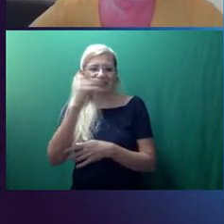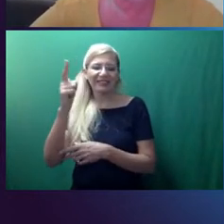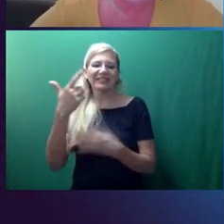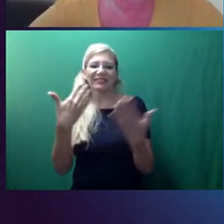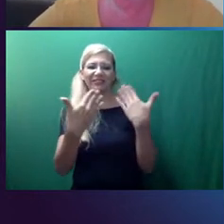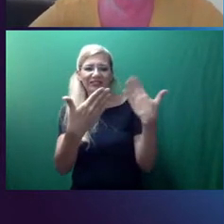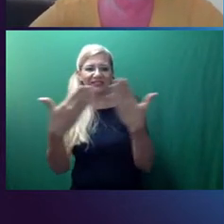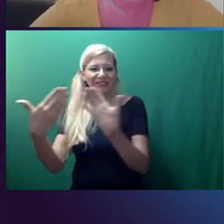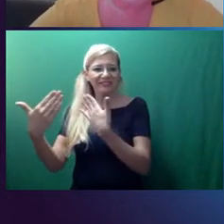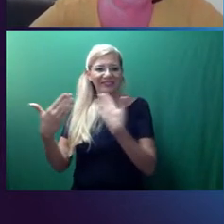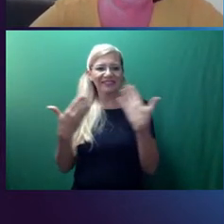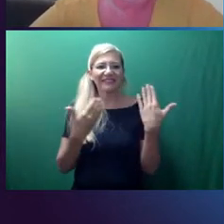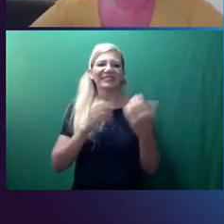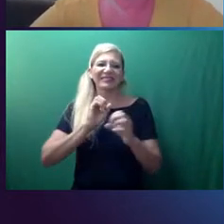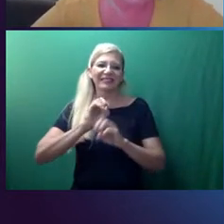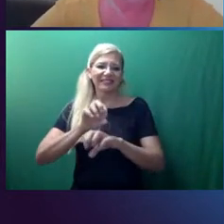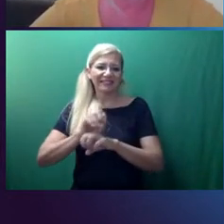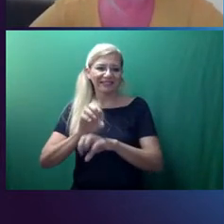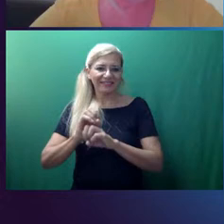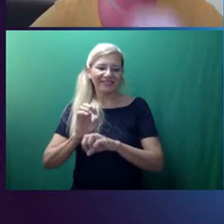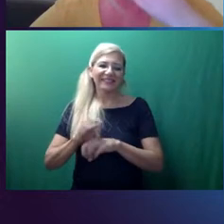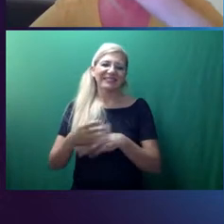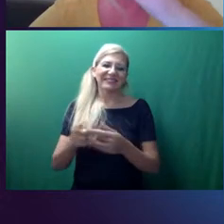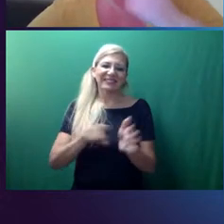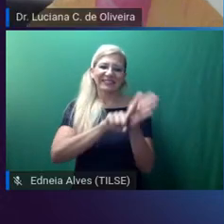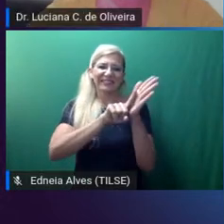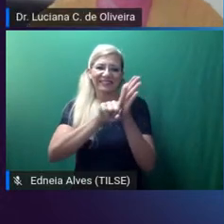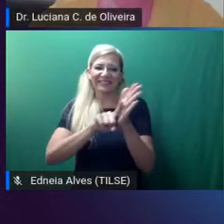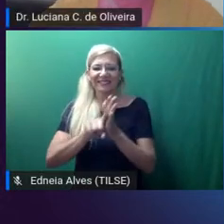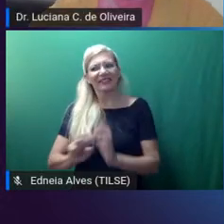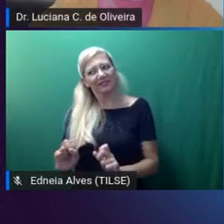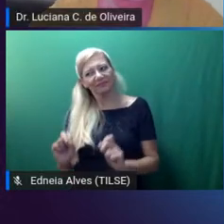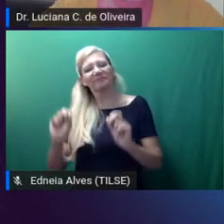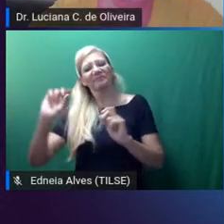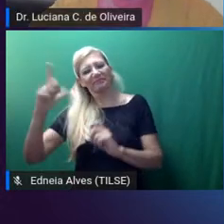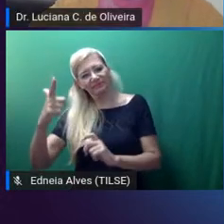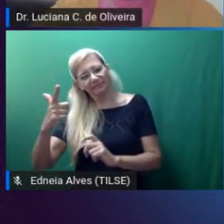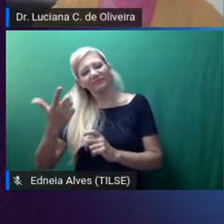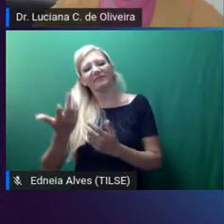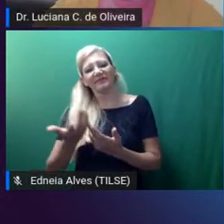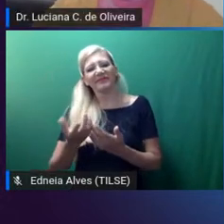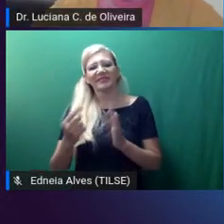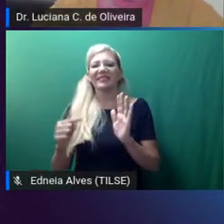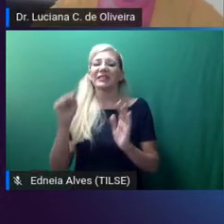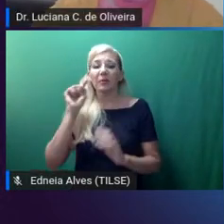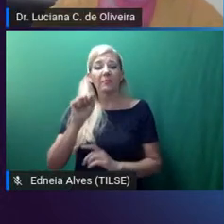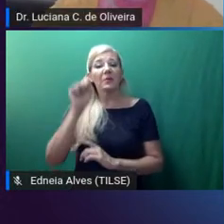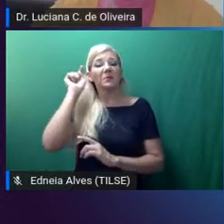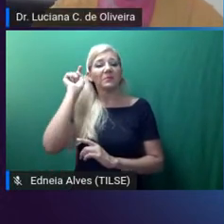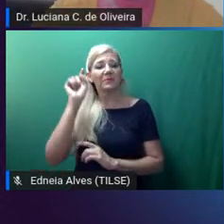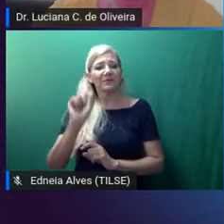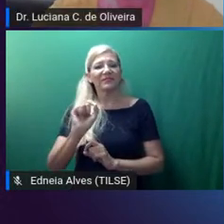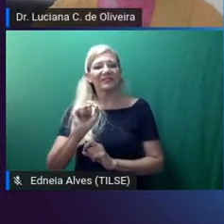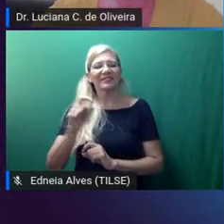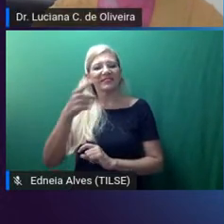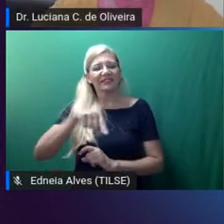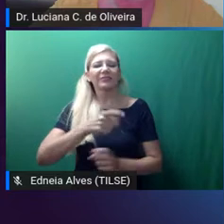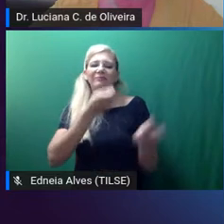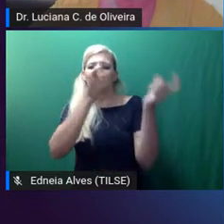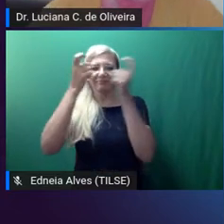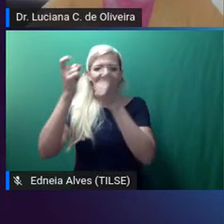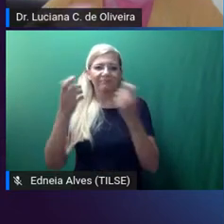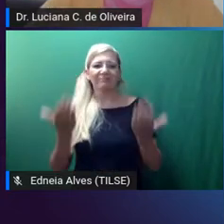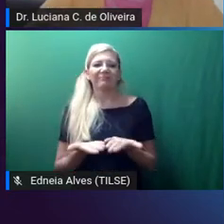and actions in teaching and research. Absolutely. And that's really the point of the conversation here today